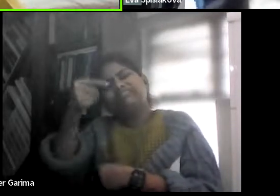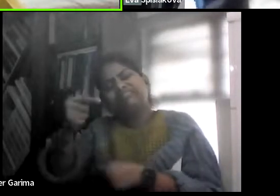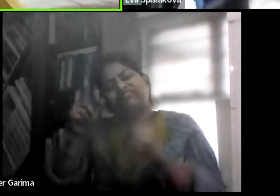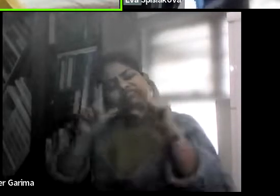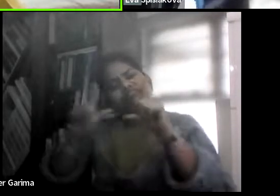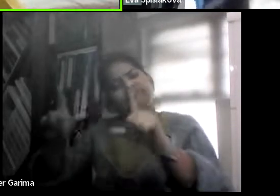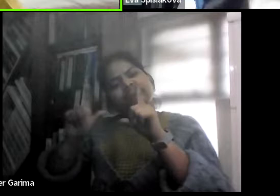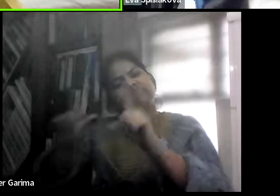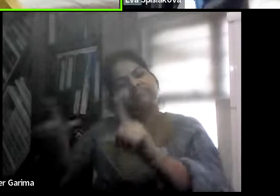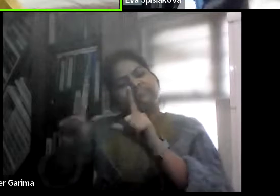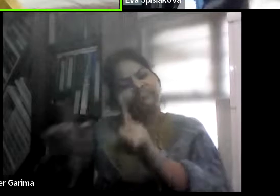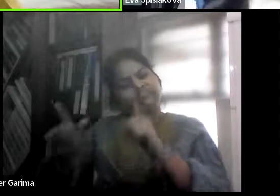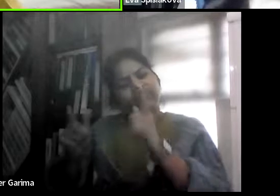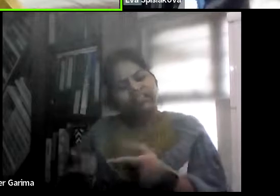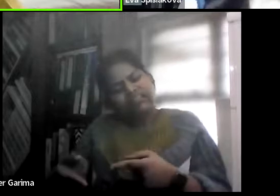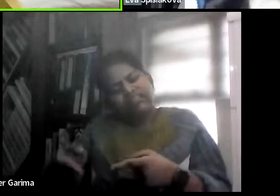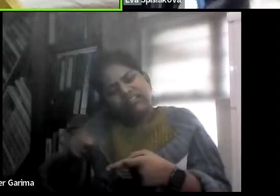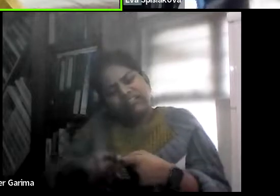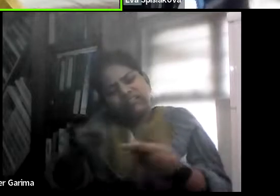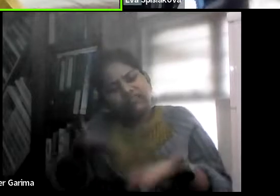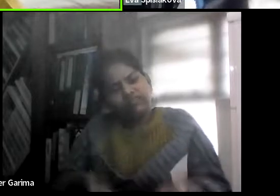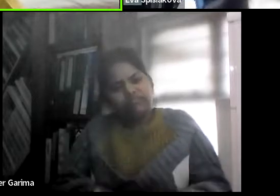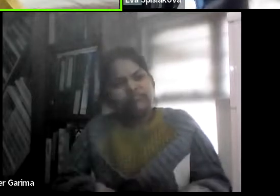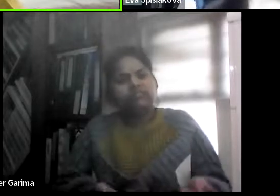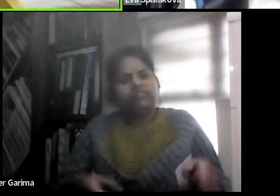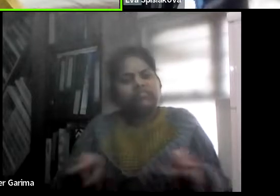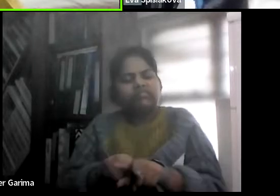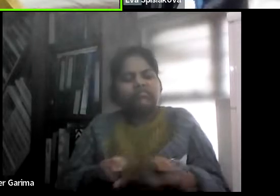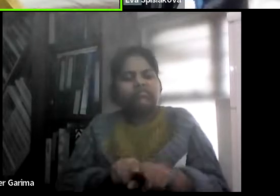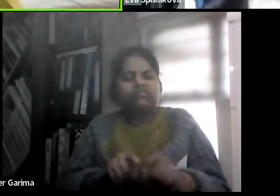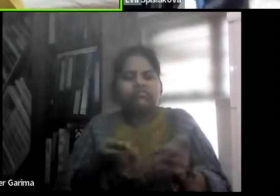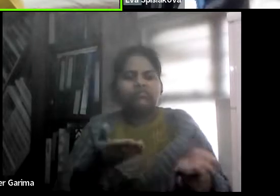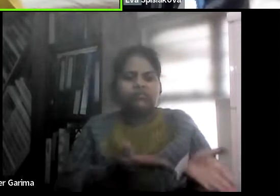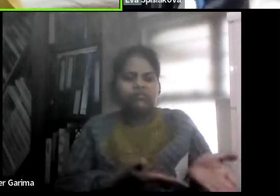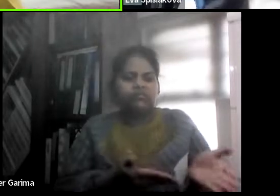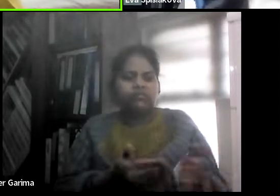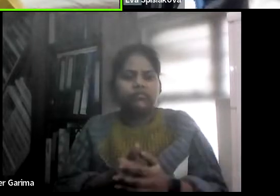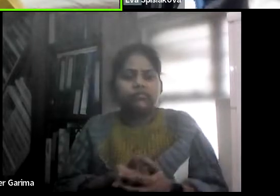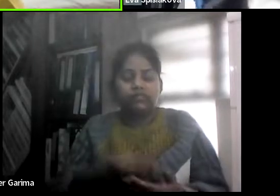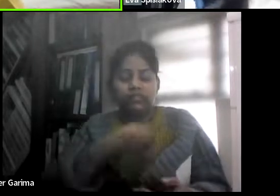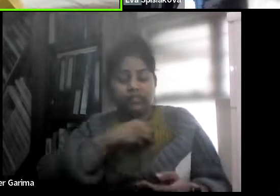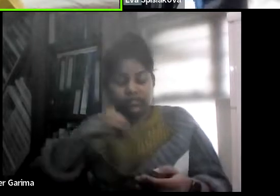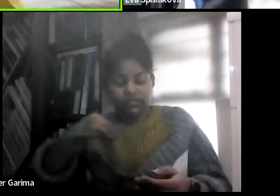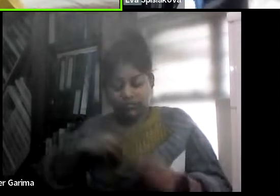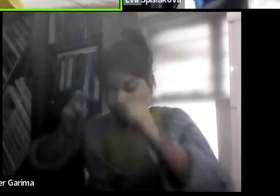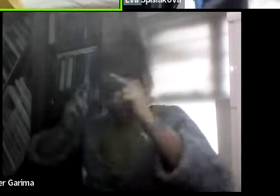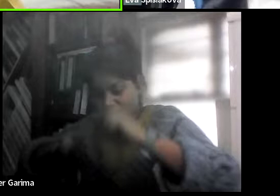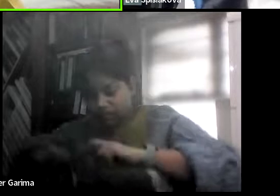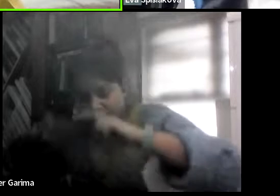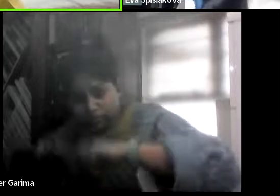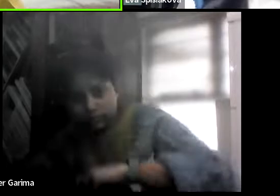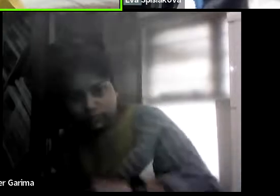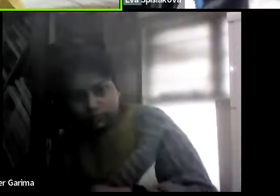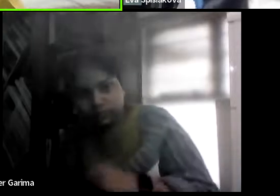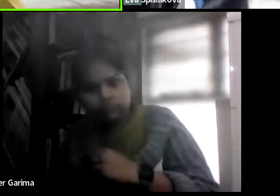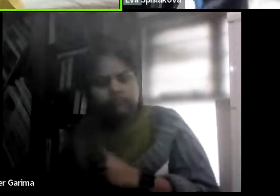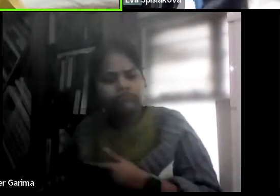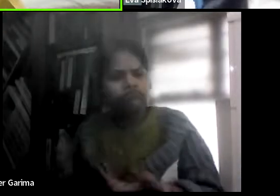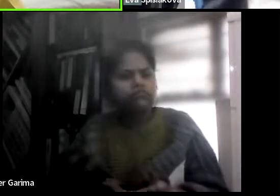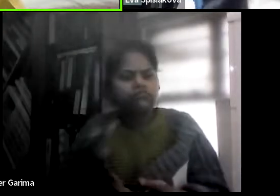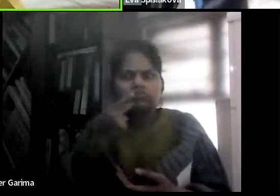same thing that happens here, where, medical research is coming out with,